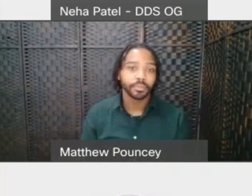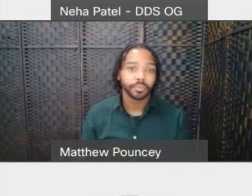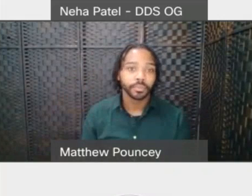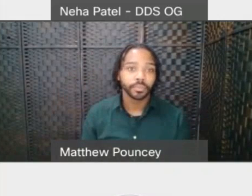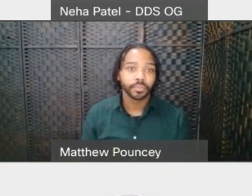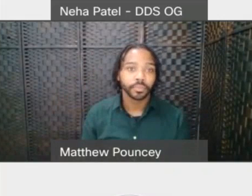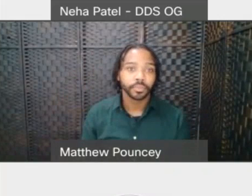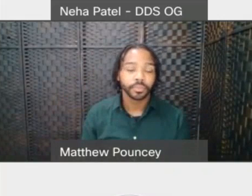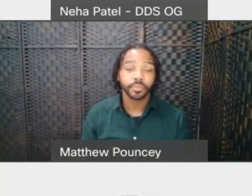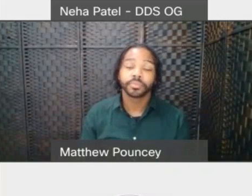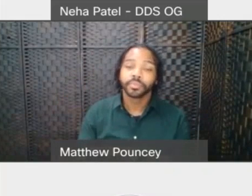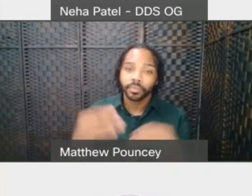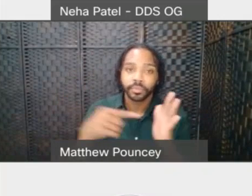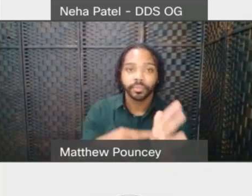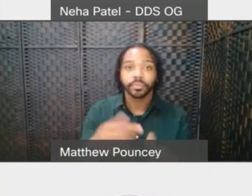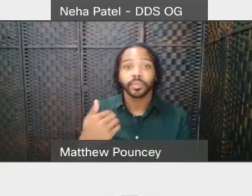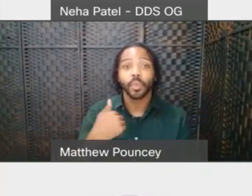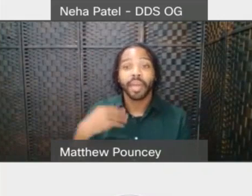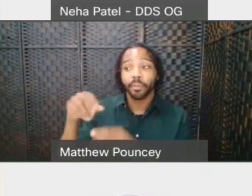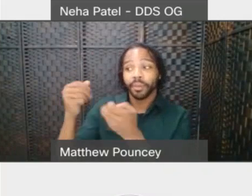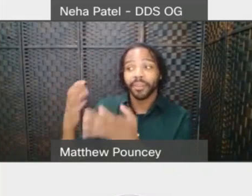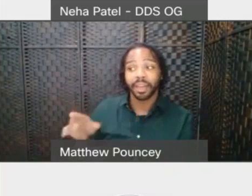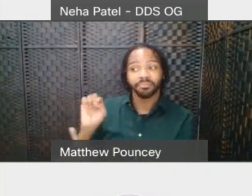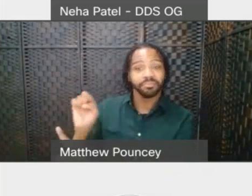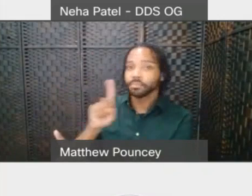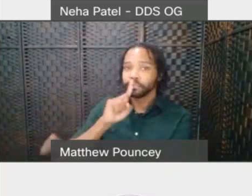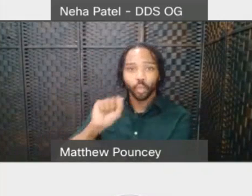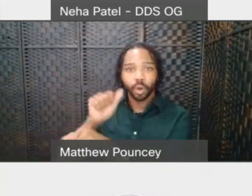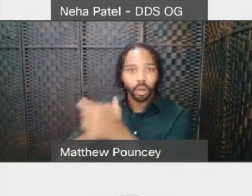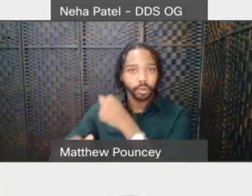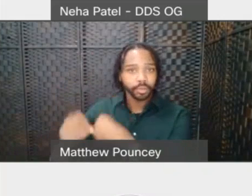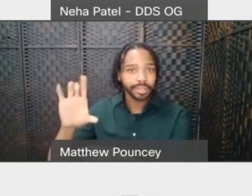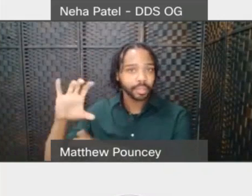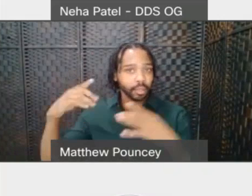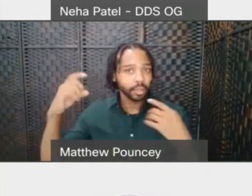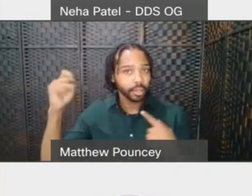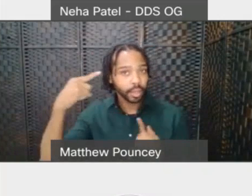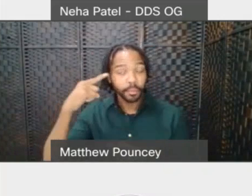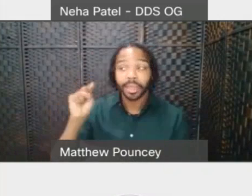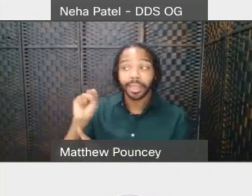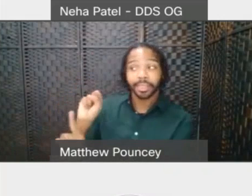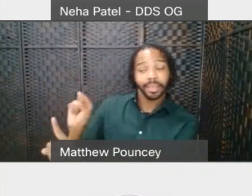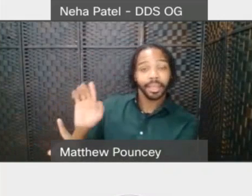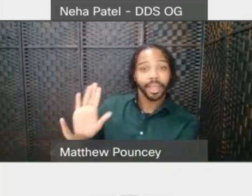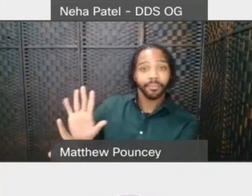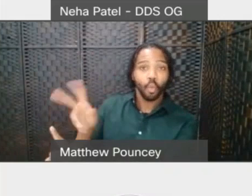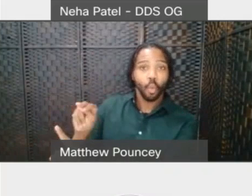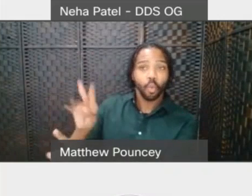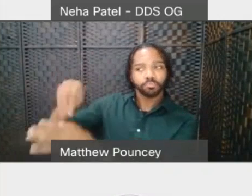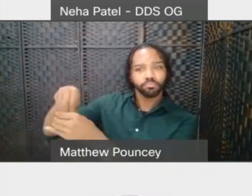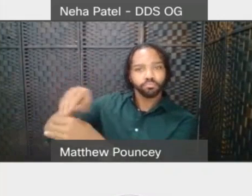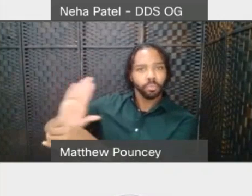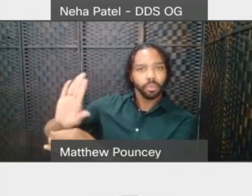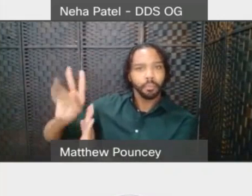you have a provider who is not DC government, and they have their own internal policy on